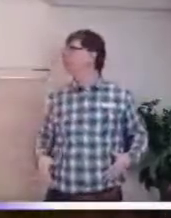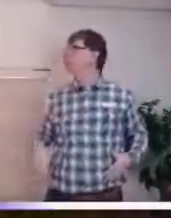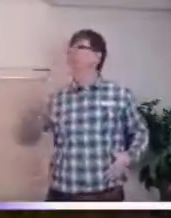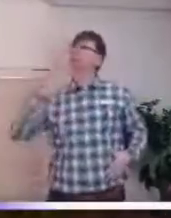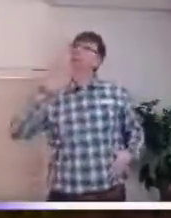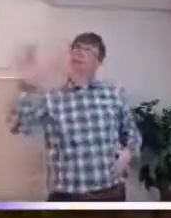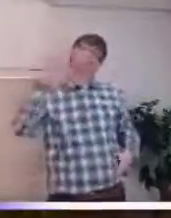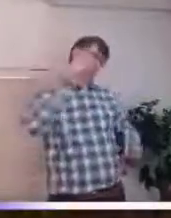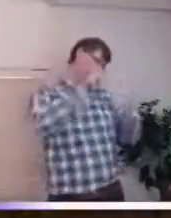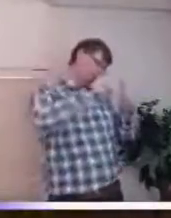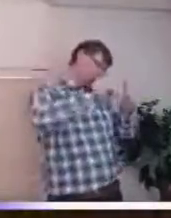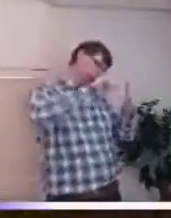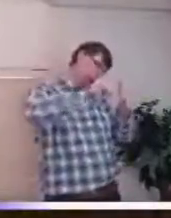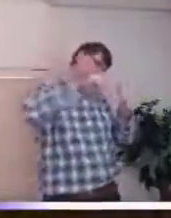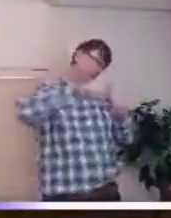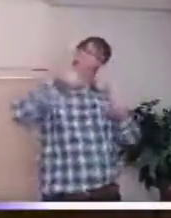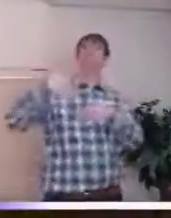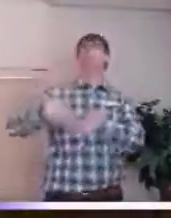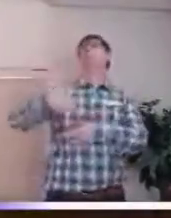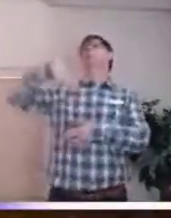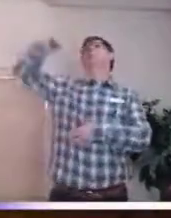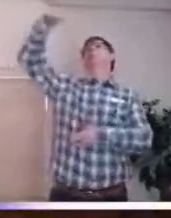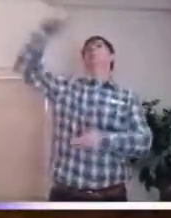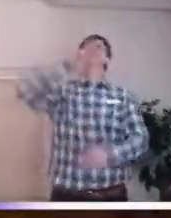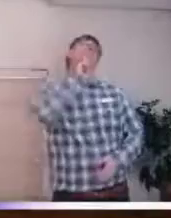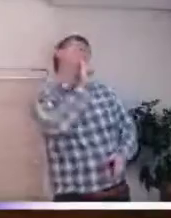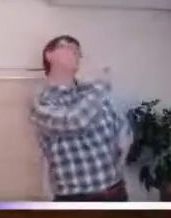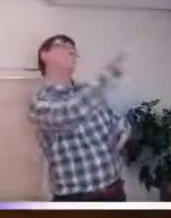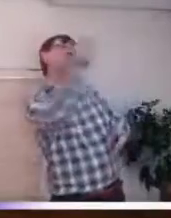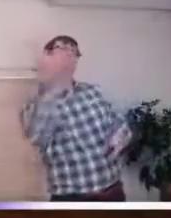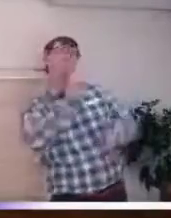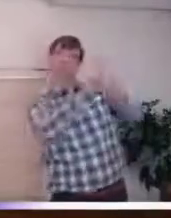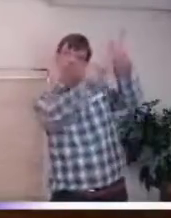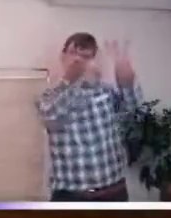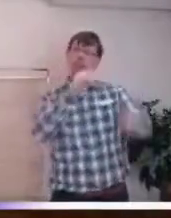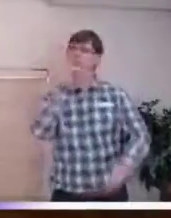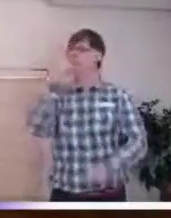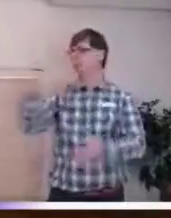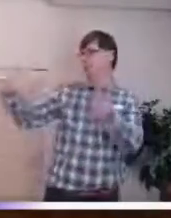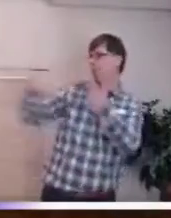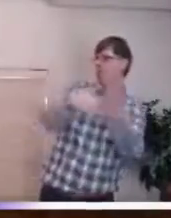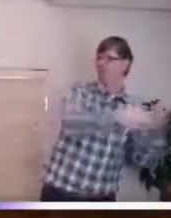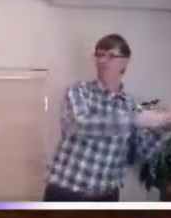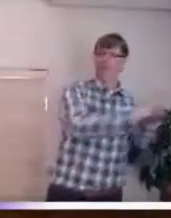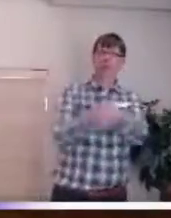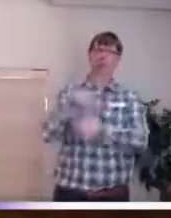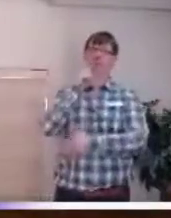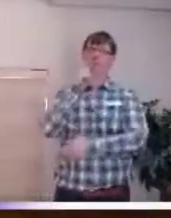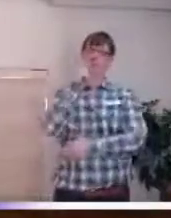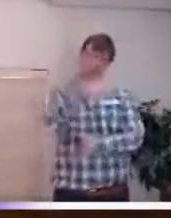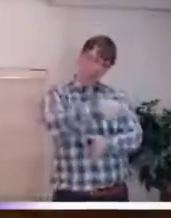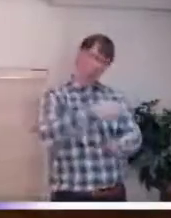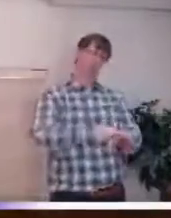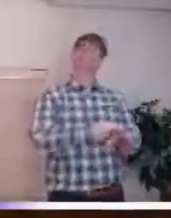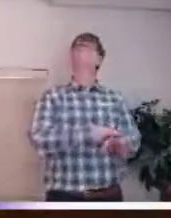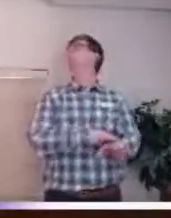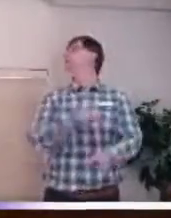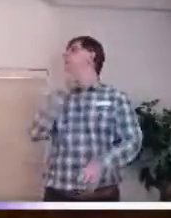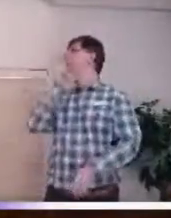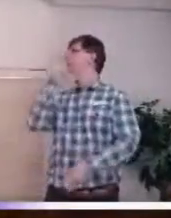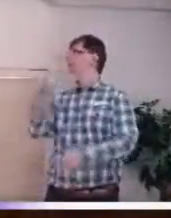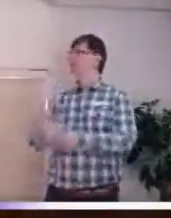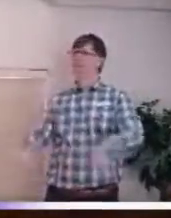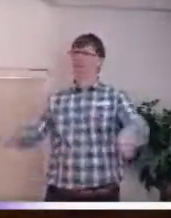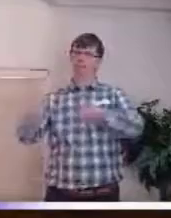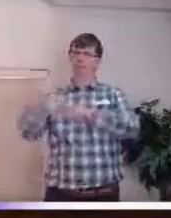that's going to be a problem in living your best version, in moving into those principles, because we have